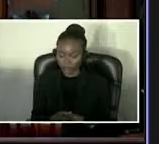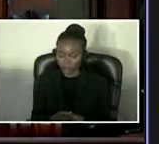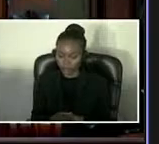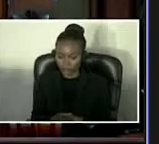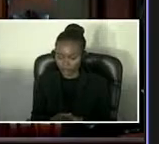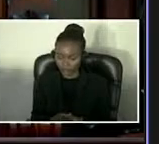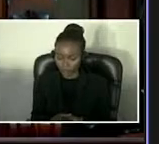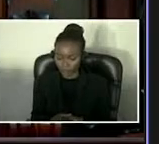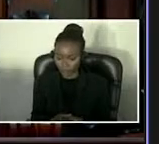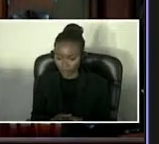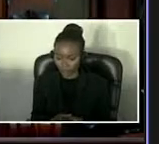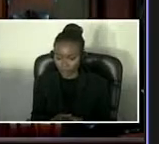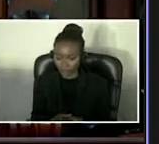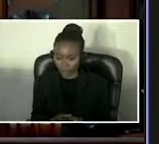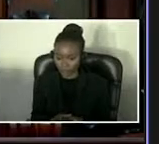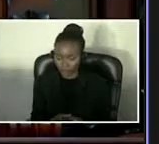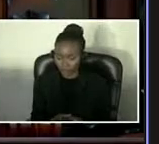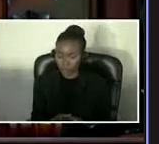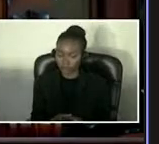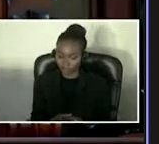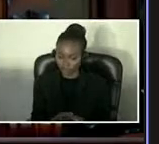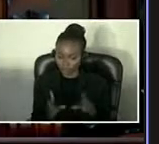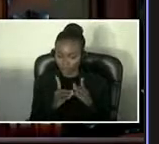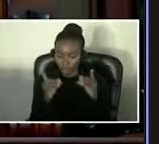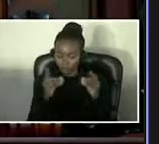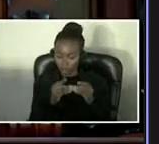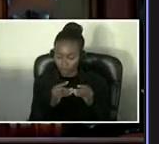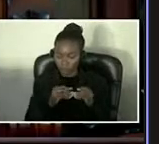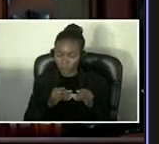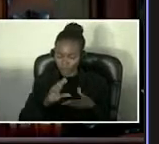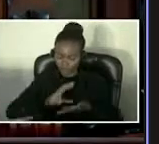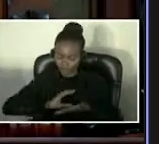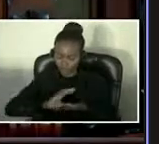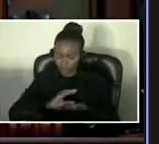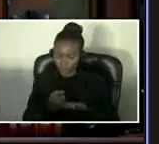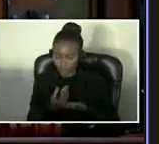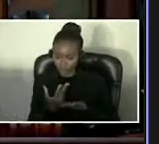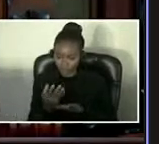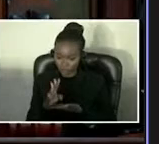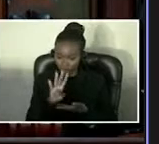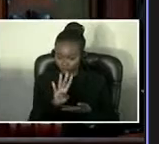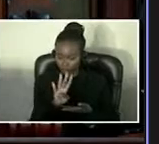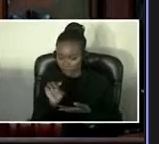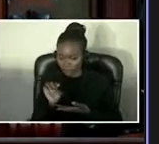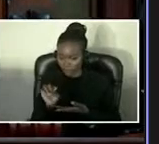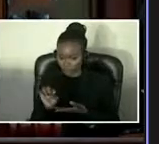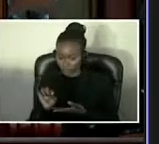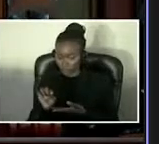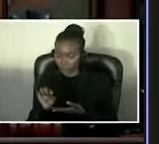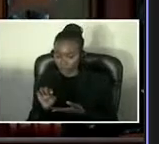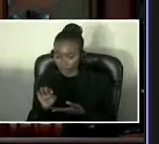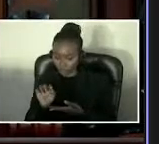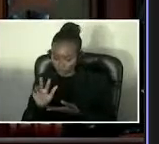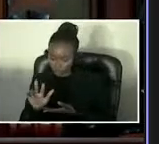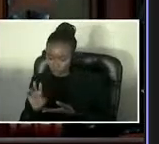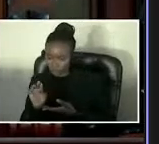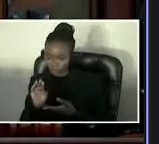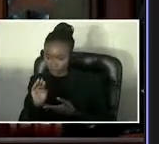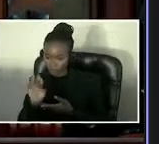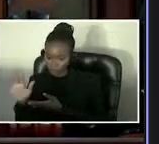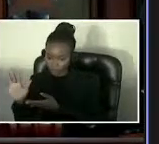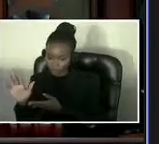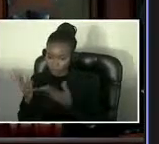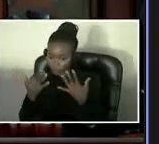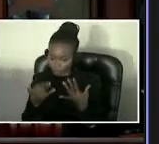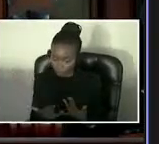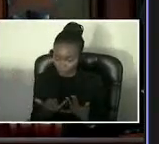was originally given 48.4 billion in this financial year 2020 to 23 allocation is 49.6